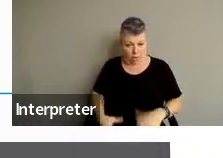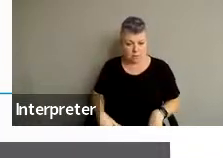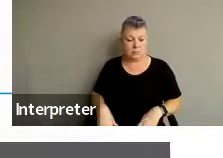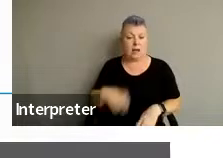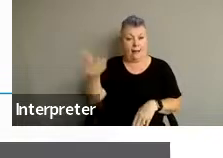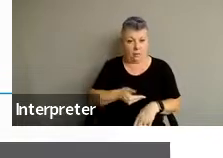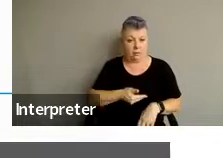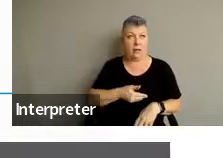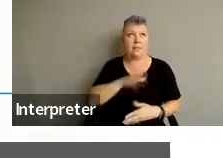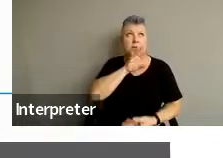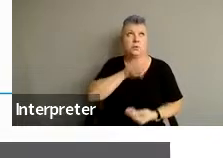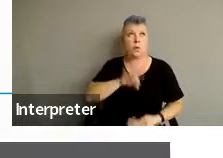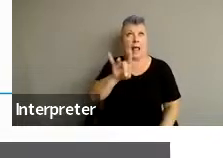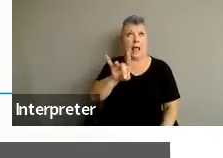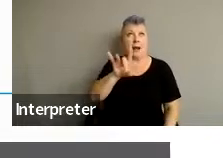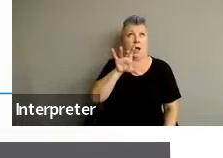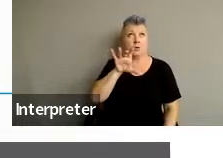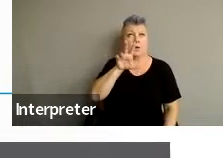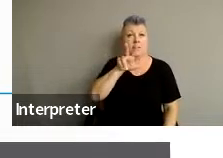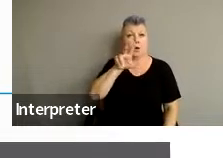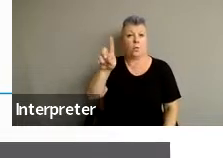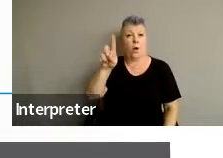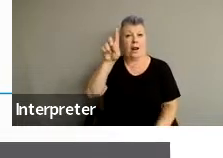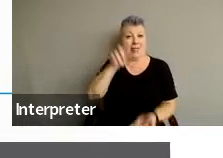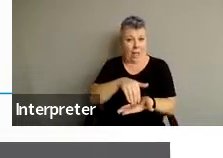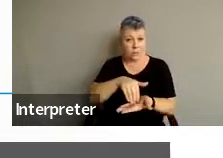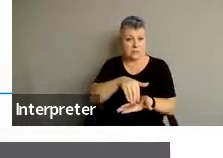was $831,000.